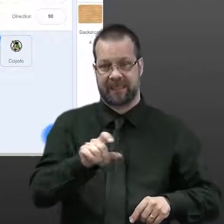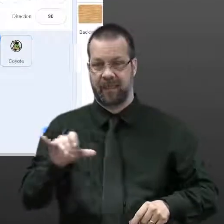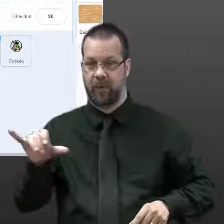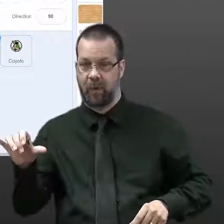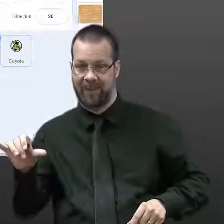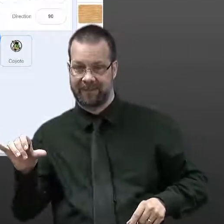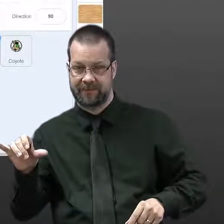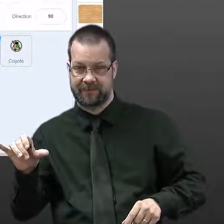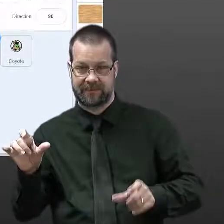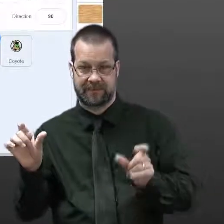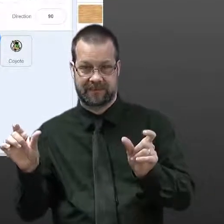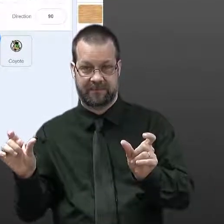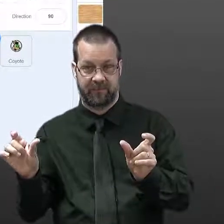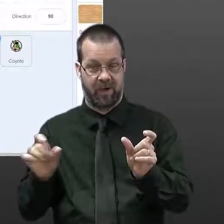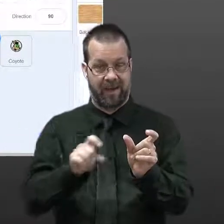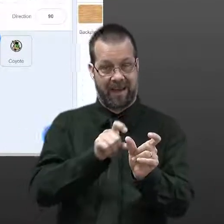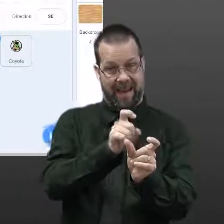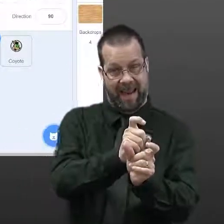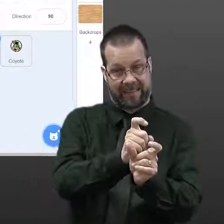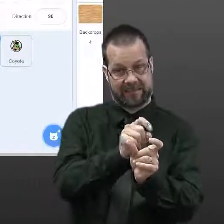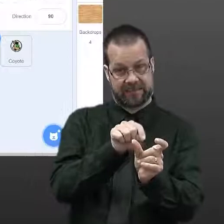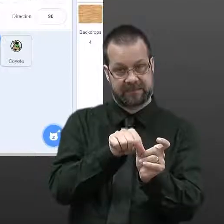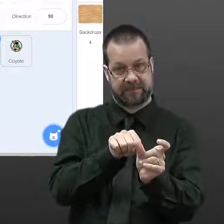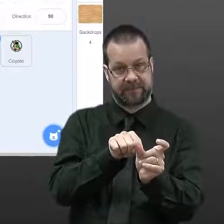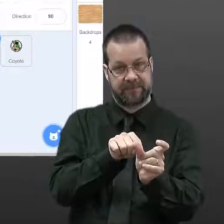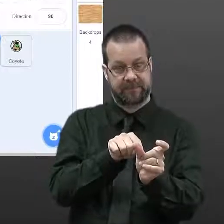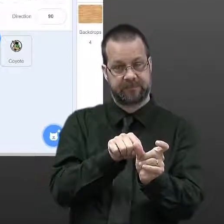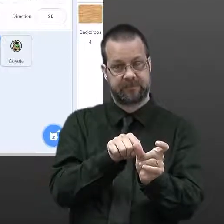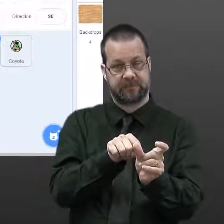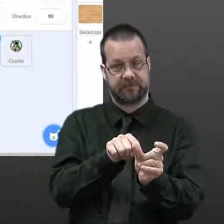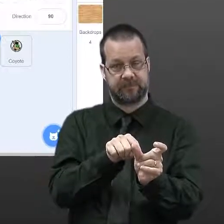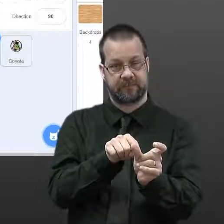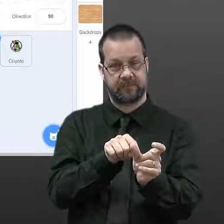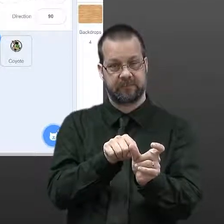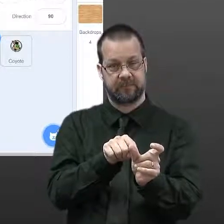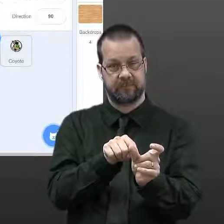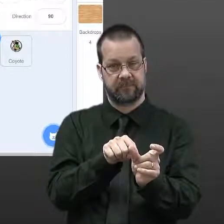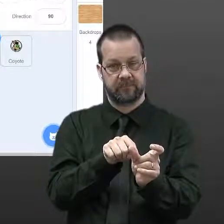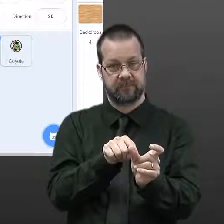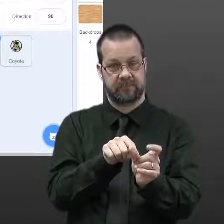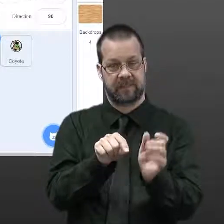spots. For X, we're going to use the values